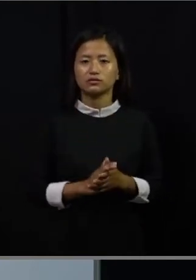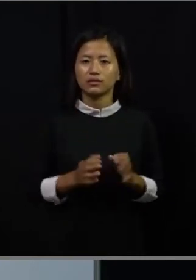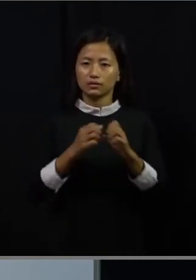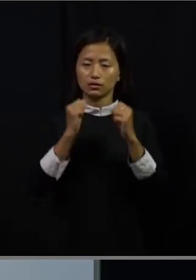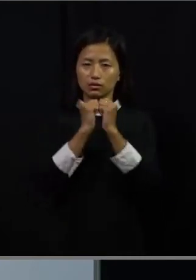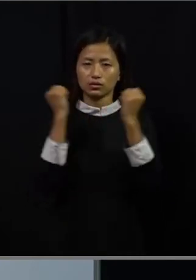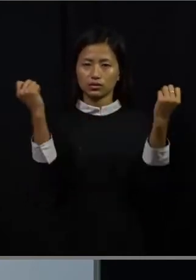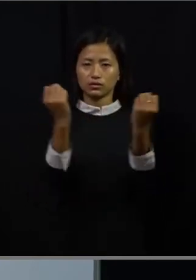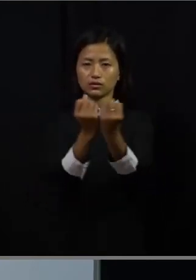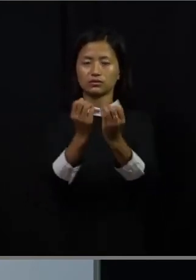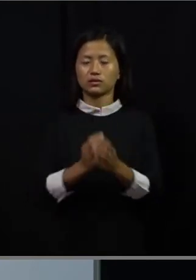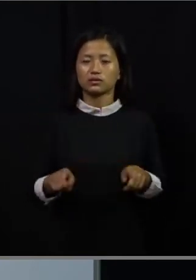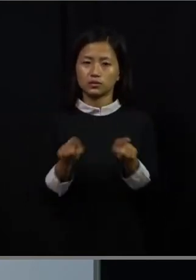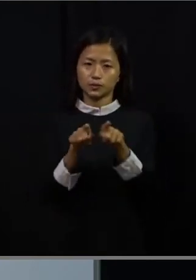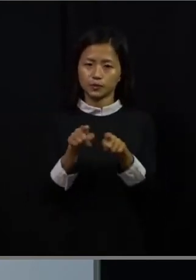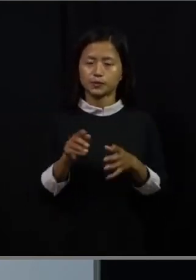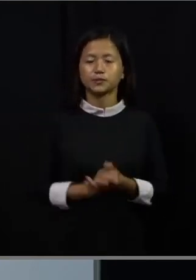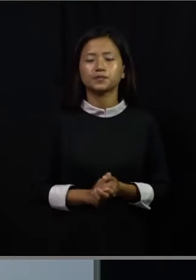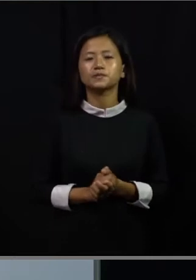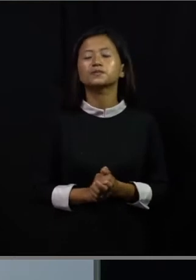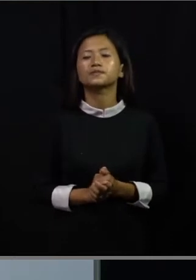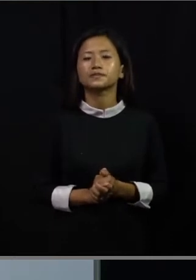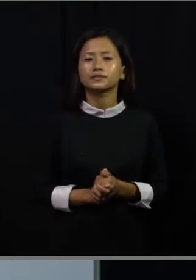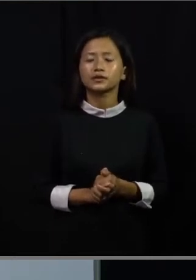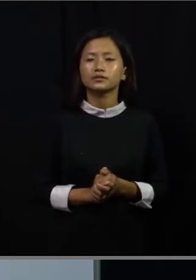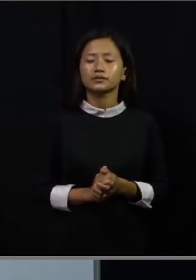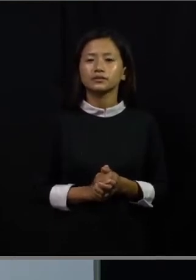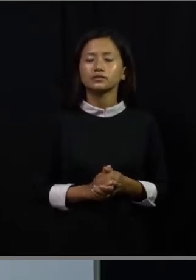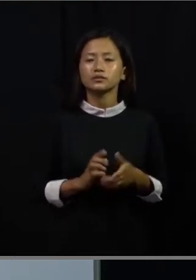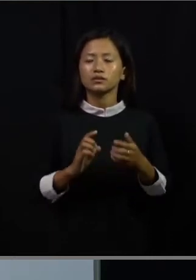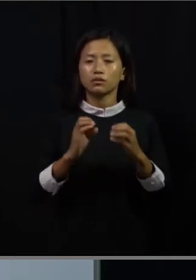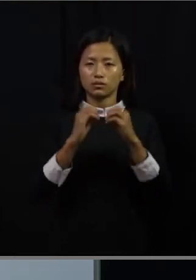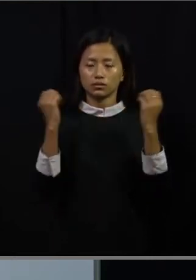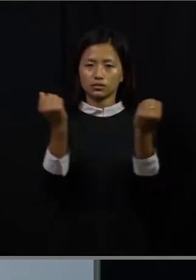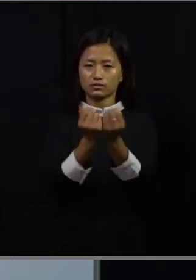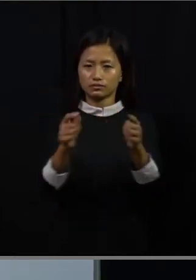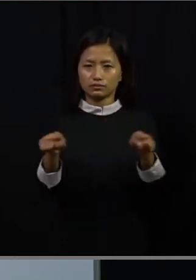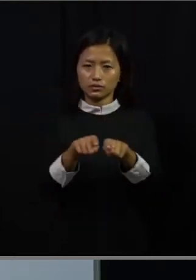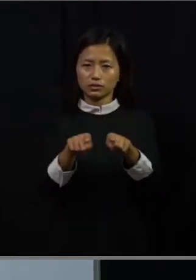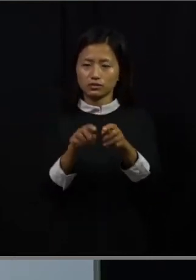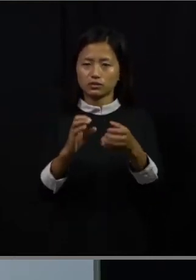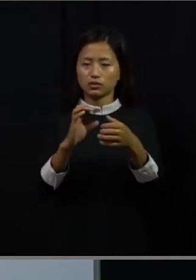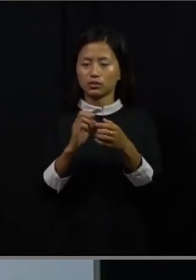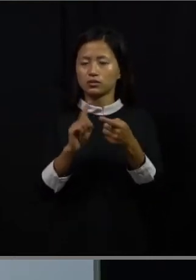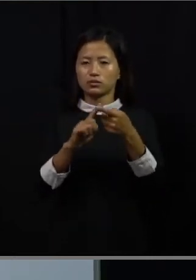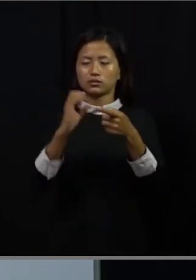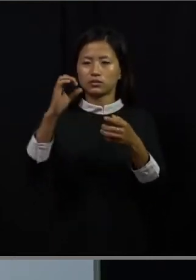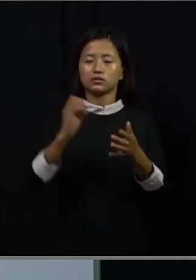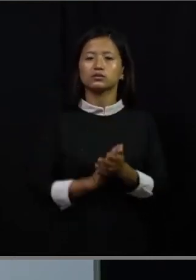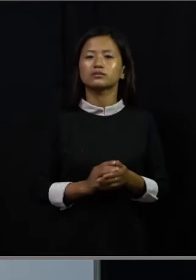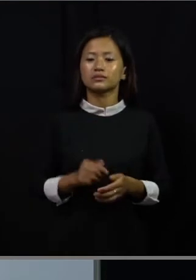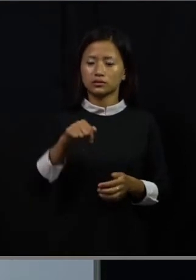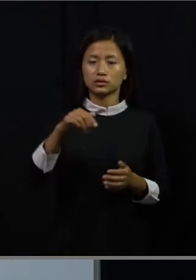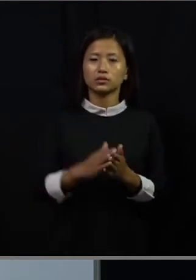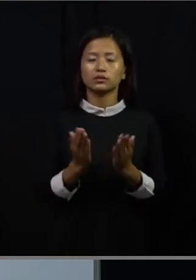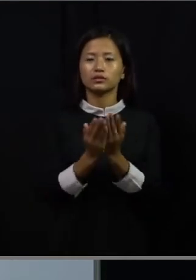organizations as well, okay? So how does organizations relate to the economic activities? Under all those things, okay, this is